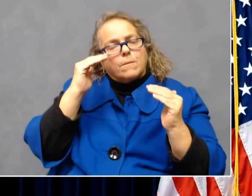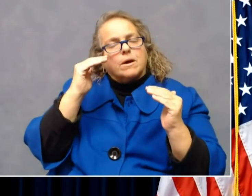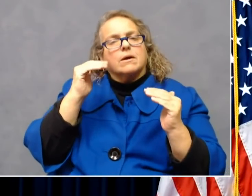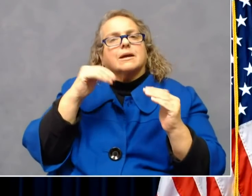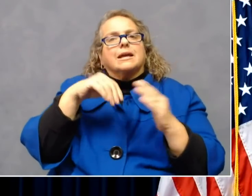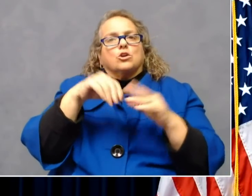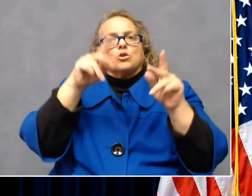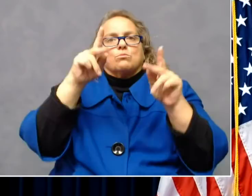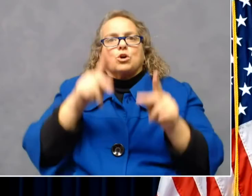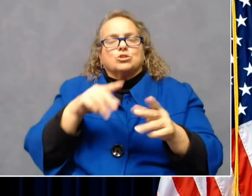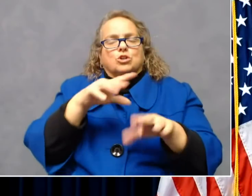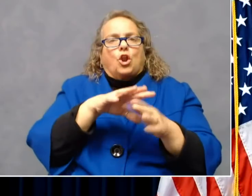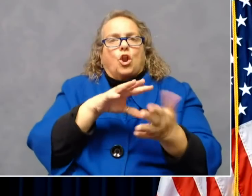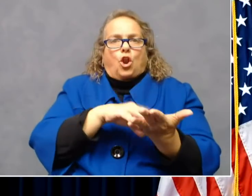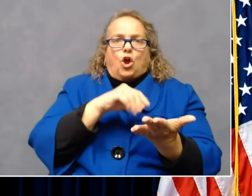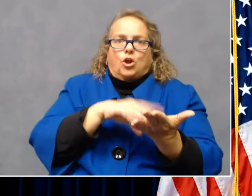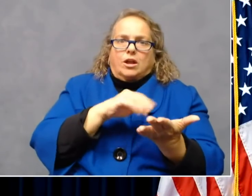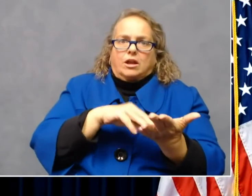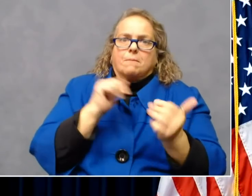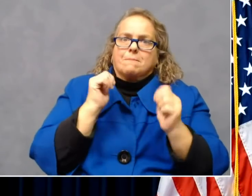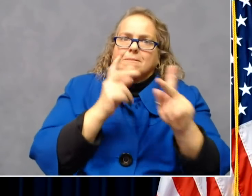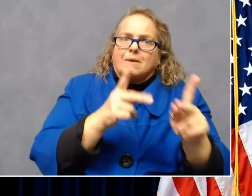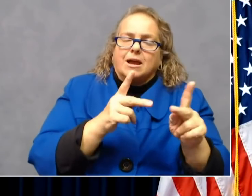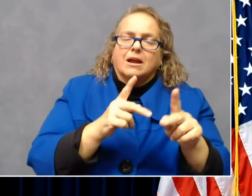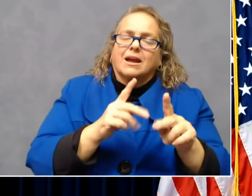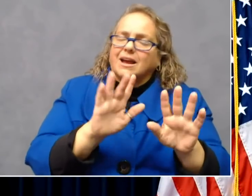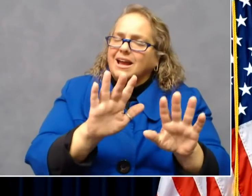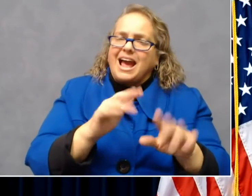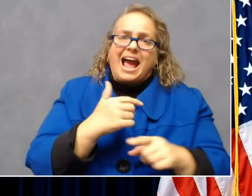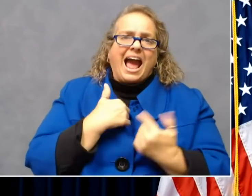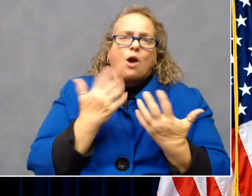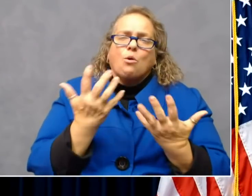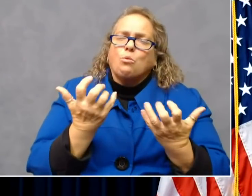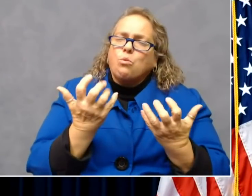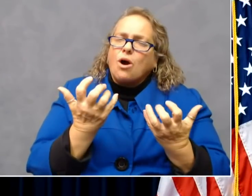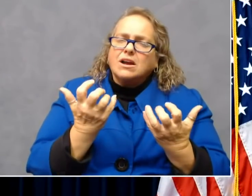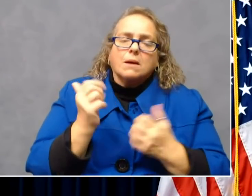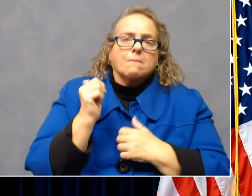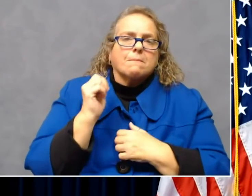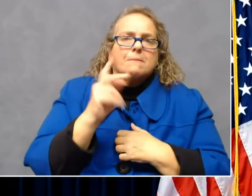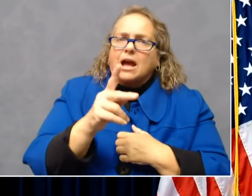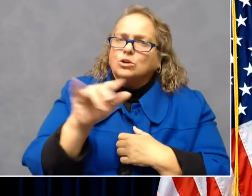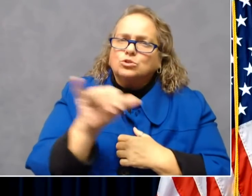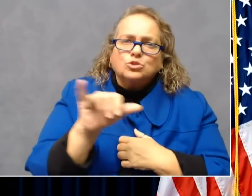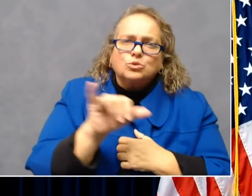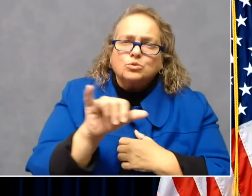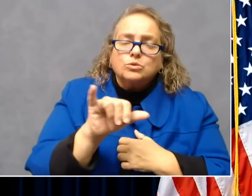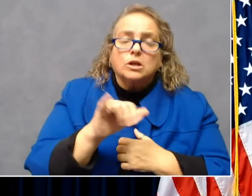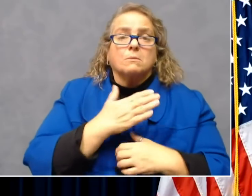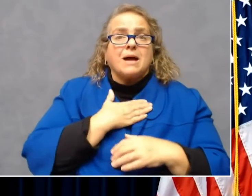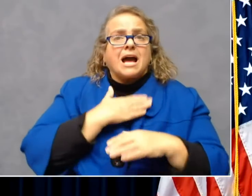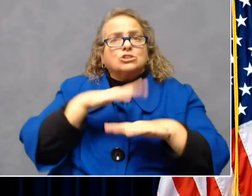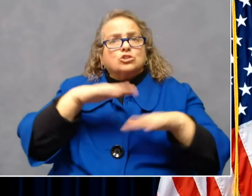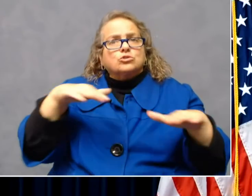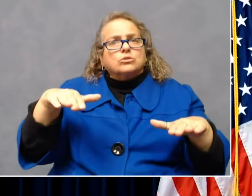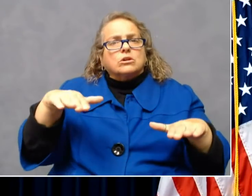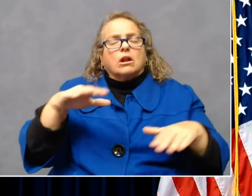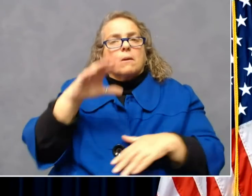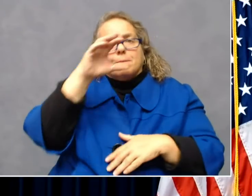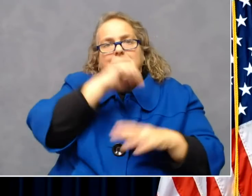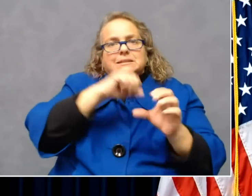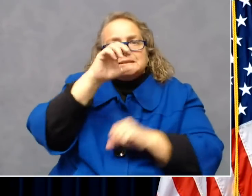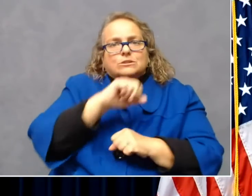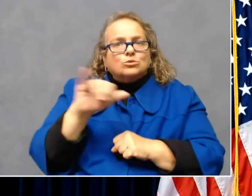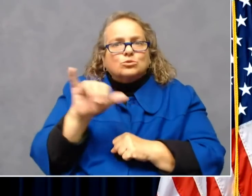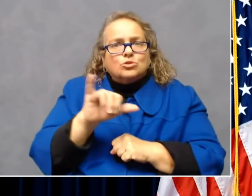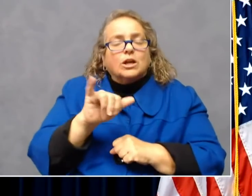there too. My kids are missing out too. And it hurts me. And it hurts our family. And we